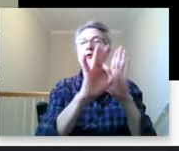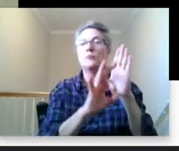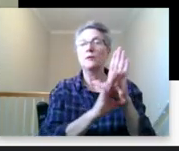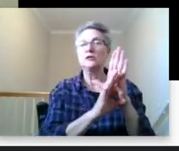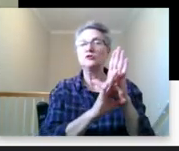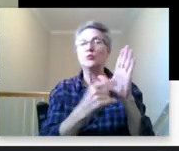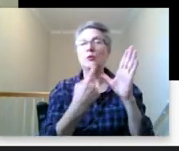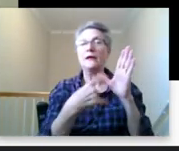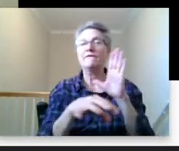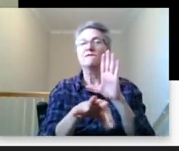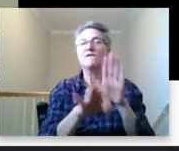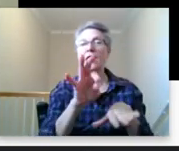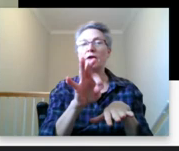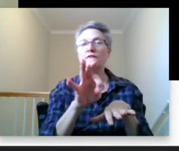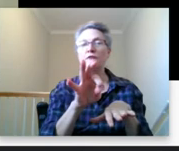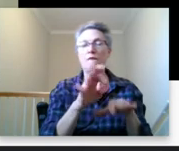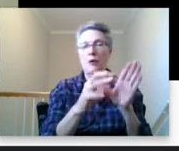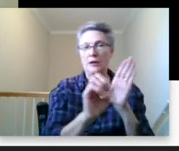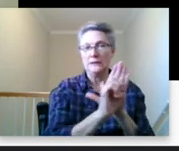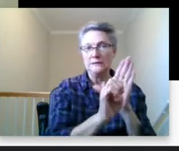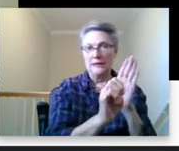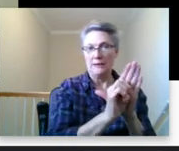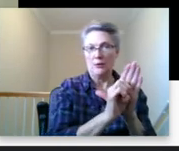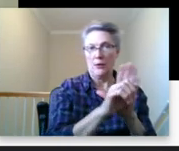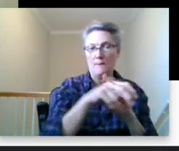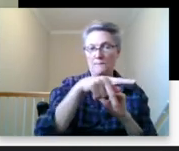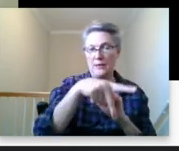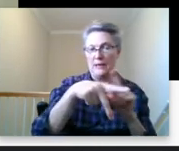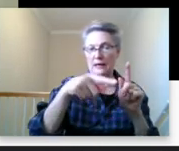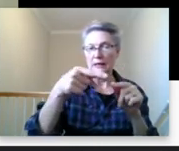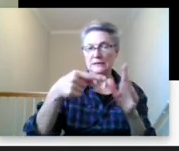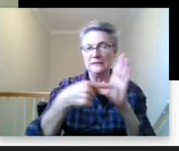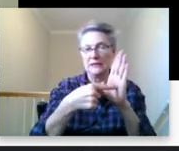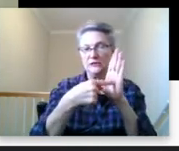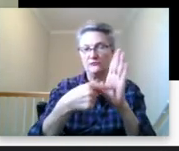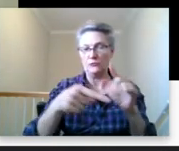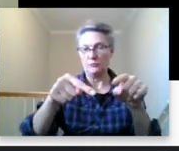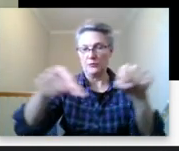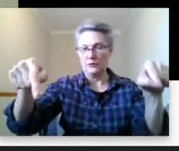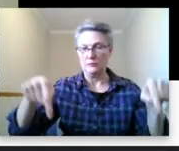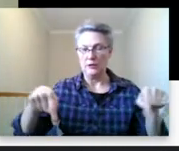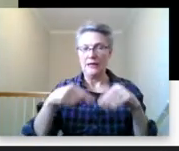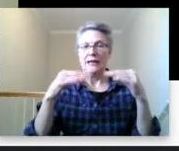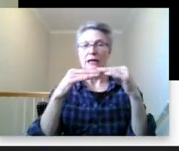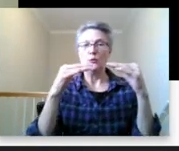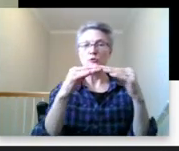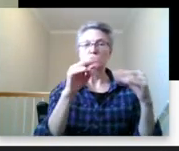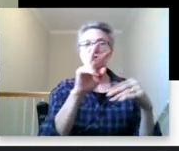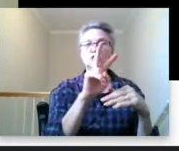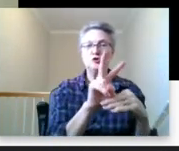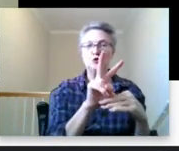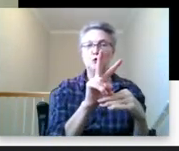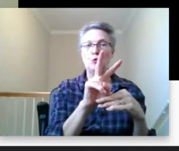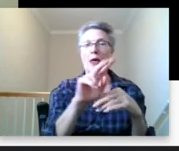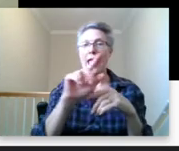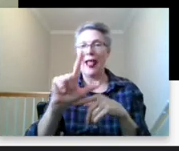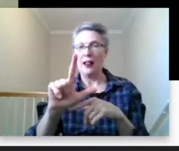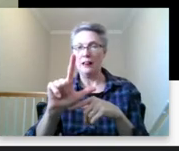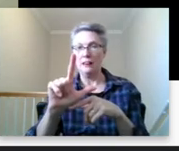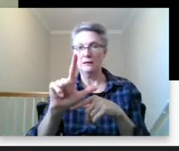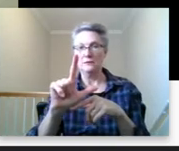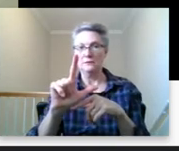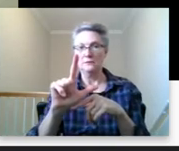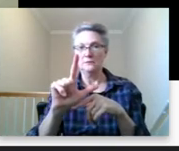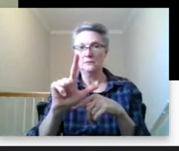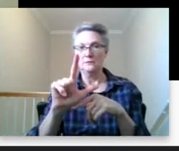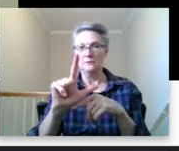derive from our example here, right? So P for perimeter equals 2 length, right?